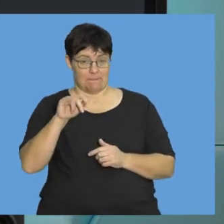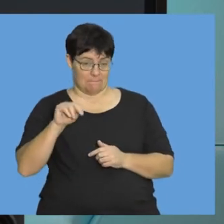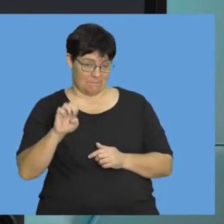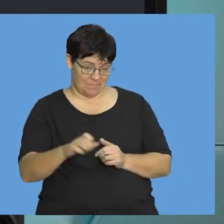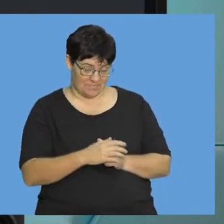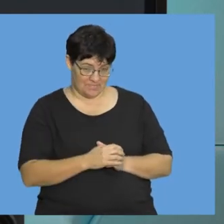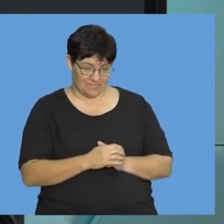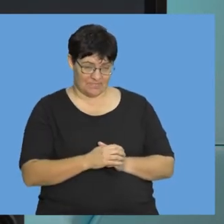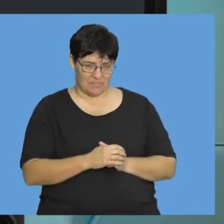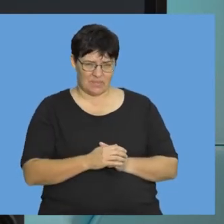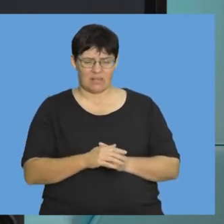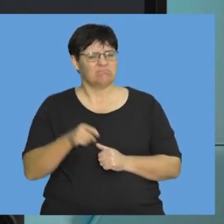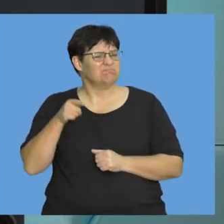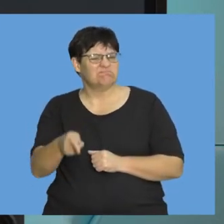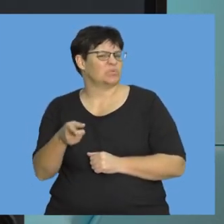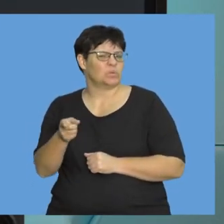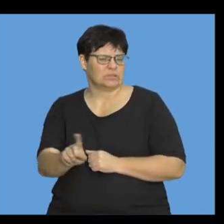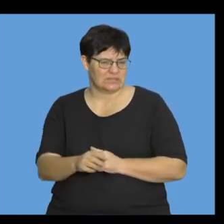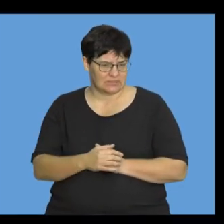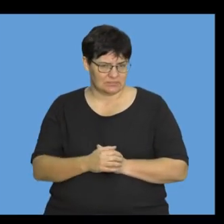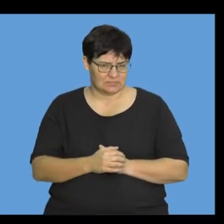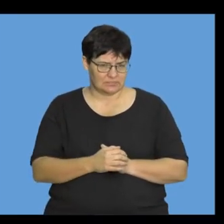at enzymes. Okay, so guys, what is an enzyme?